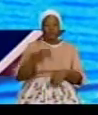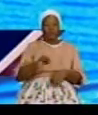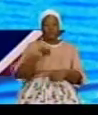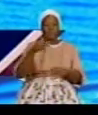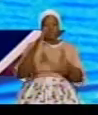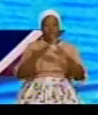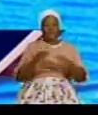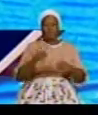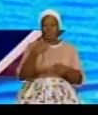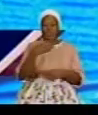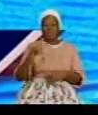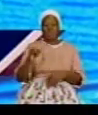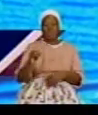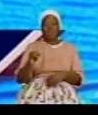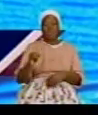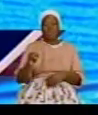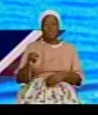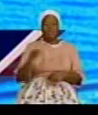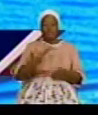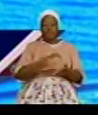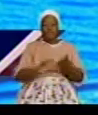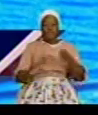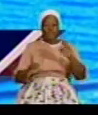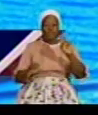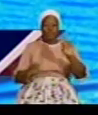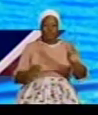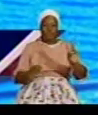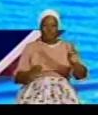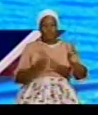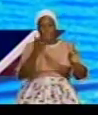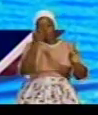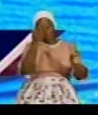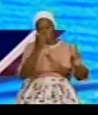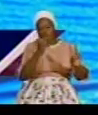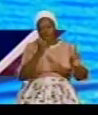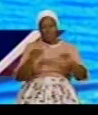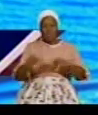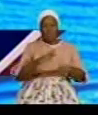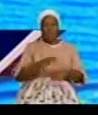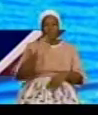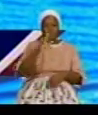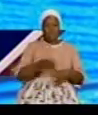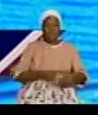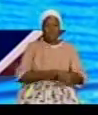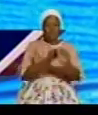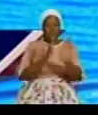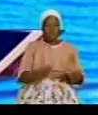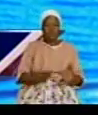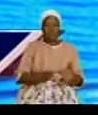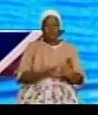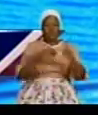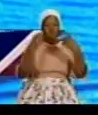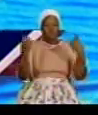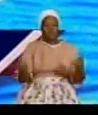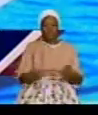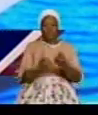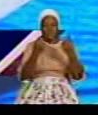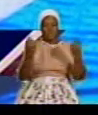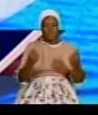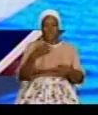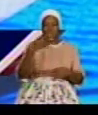Jerusalem, saying in verse 2, why do thy disciples transgress